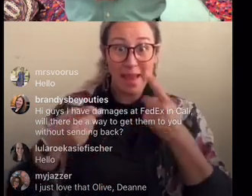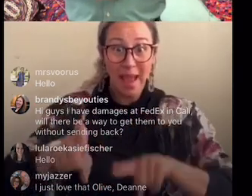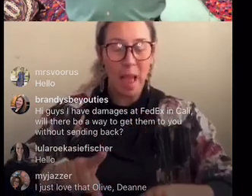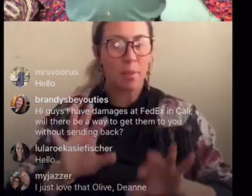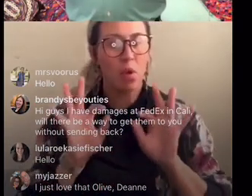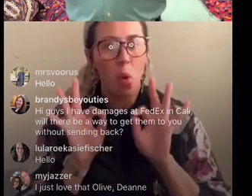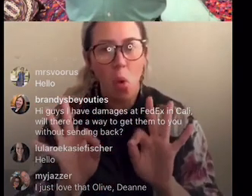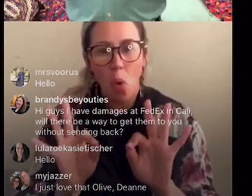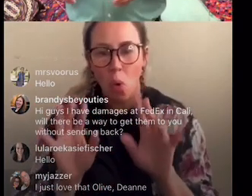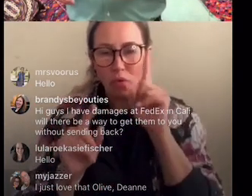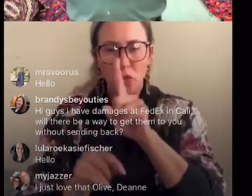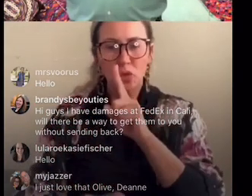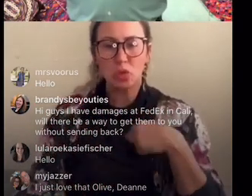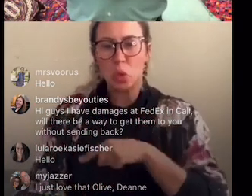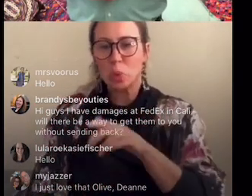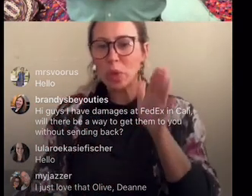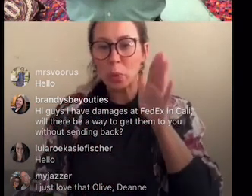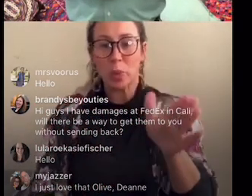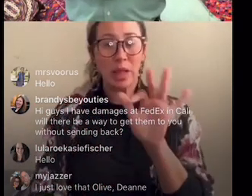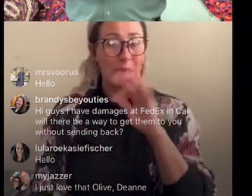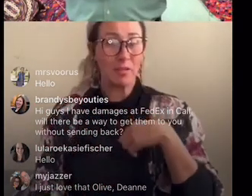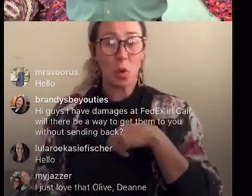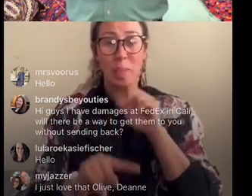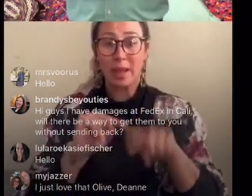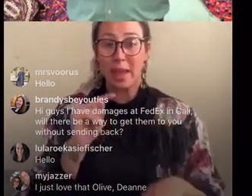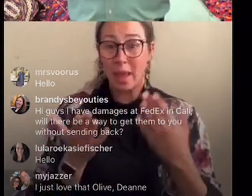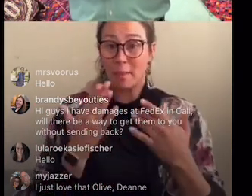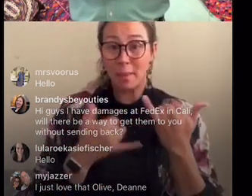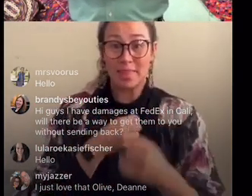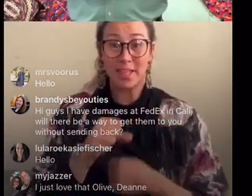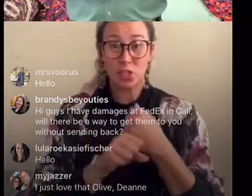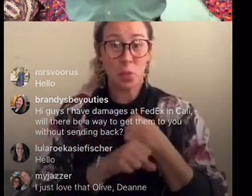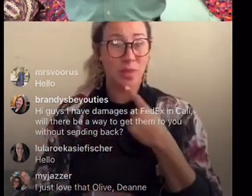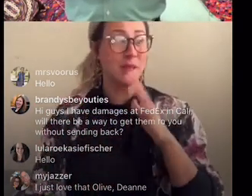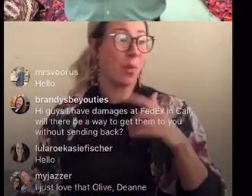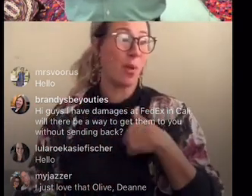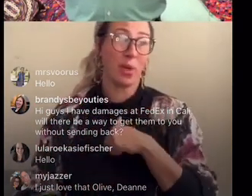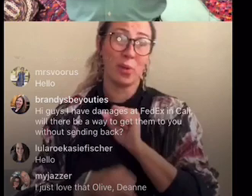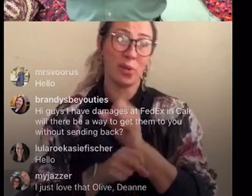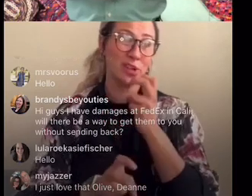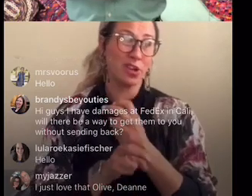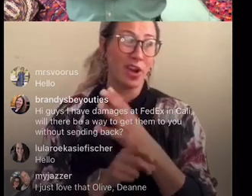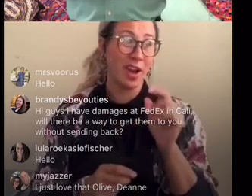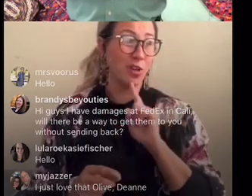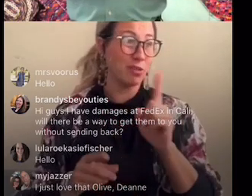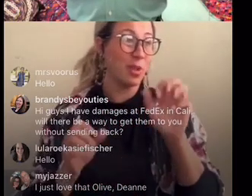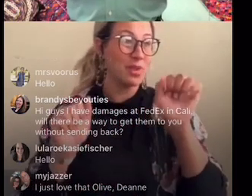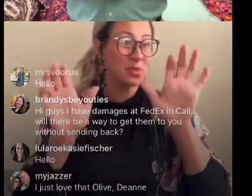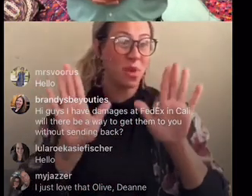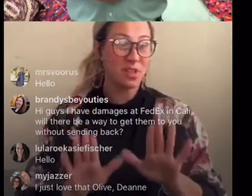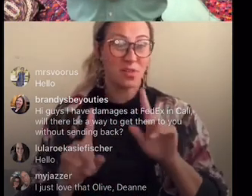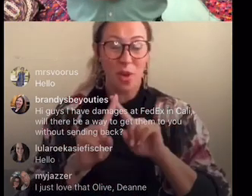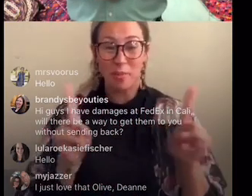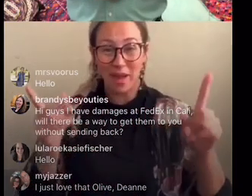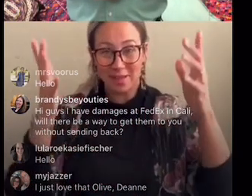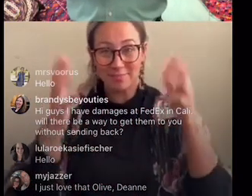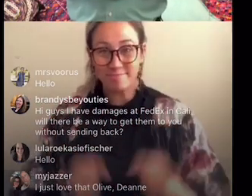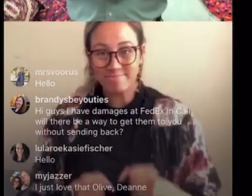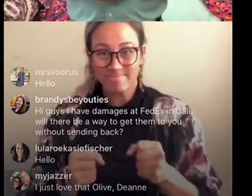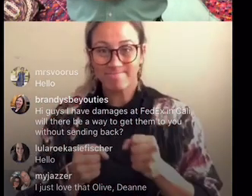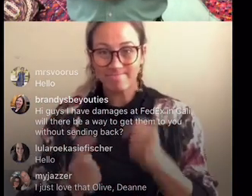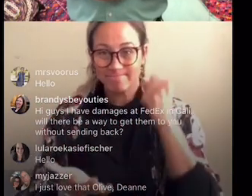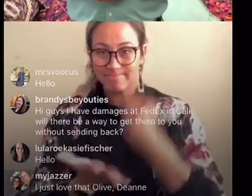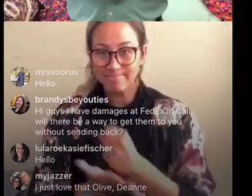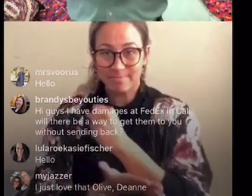will. If we can't, this may be the year that we all say, well, we sure worked hard and it was sure wonderful, and we sure wish we had gone